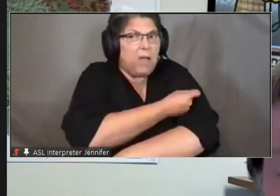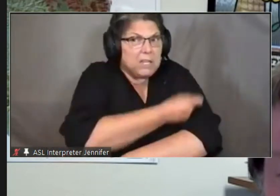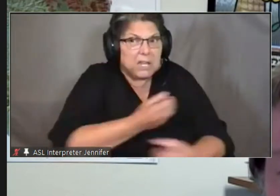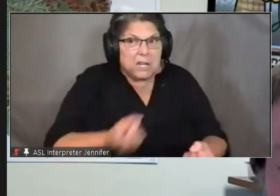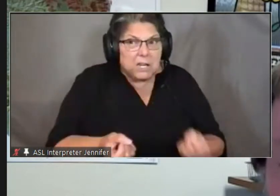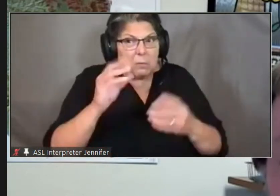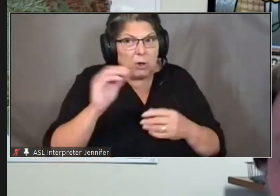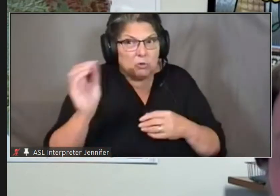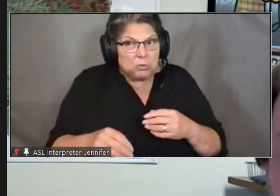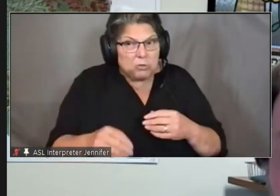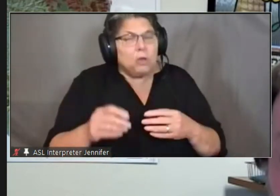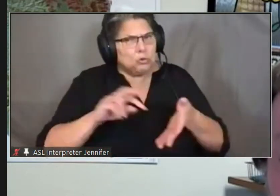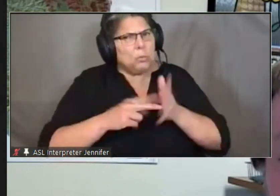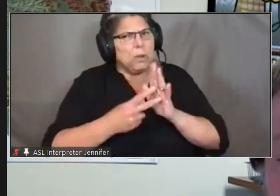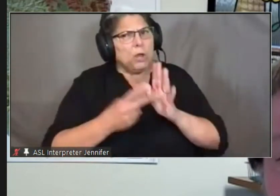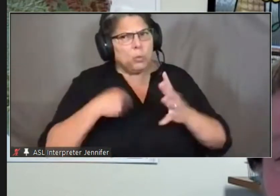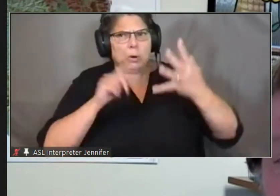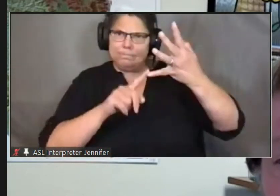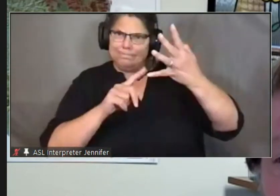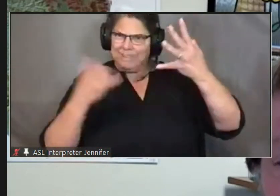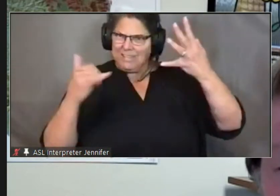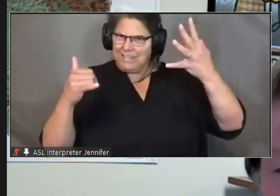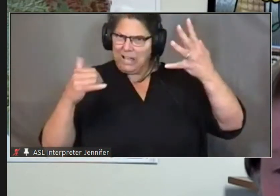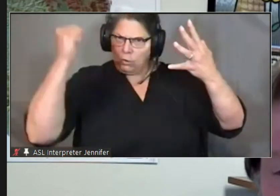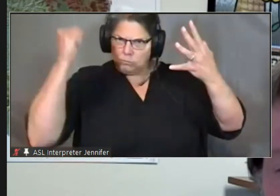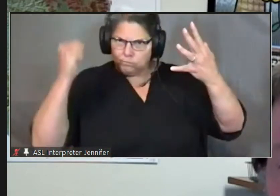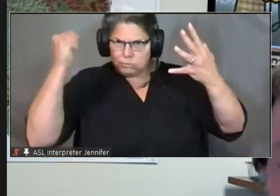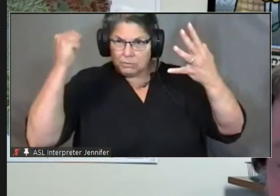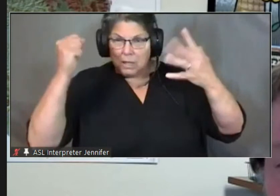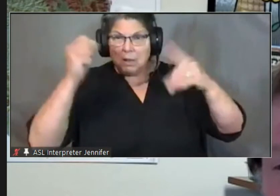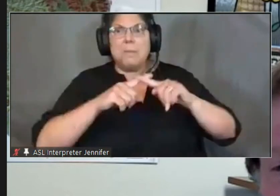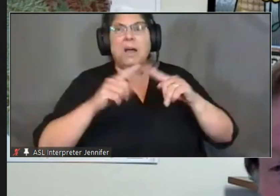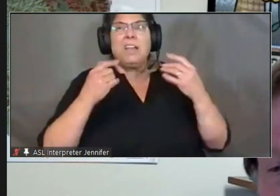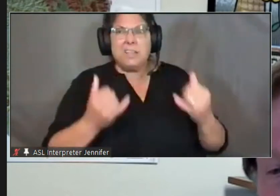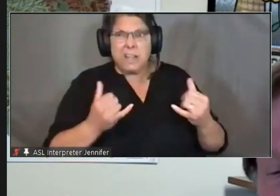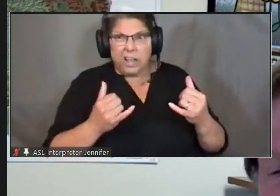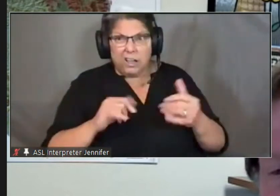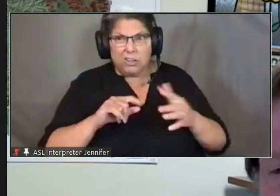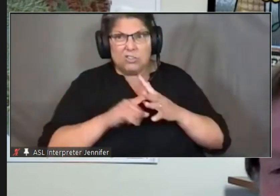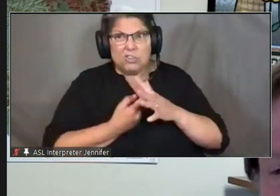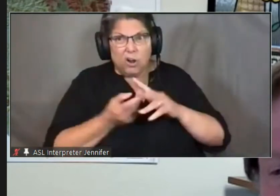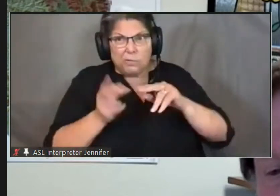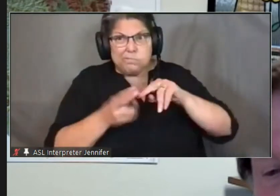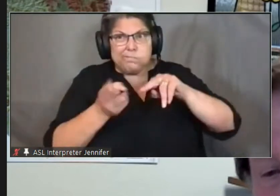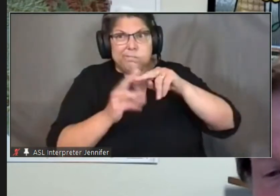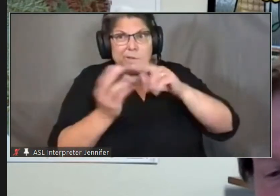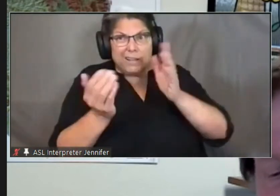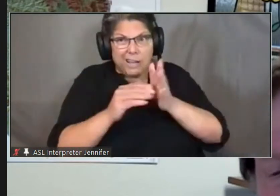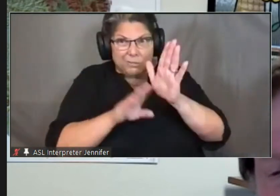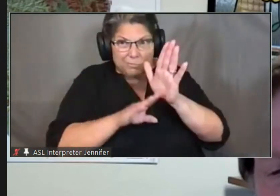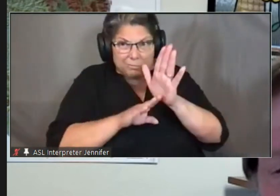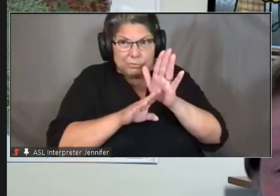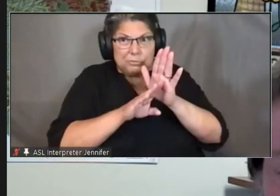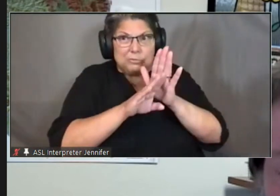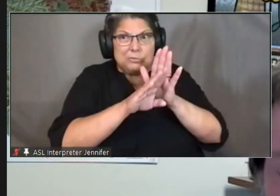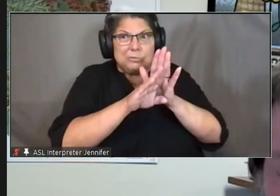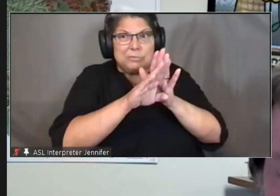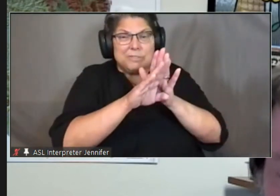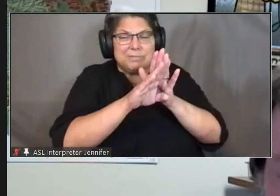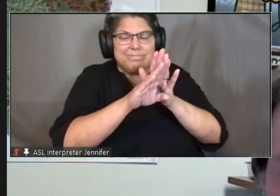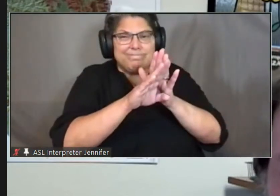yellow tier. As this surge kicked in, our case rates went up,